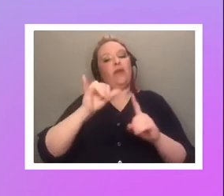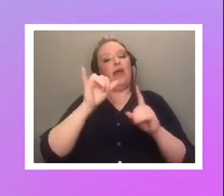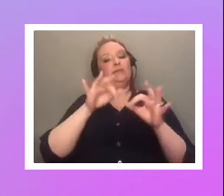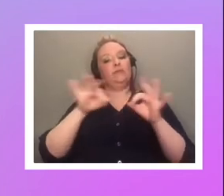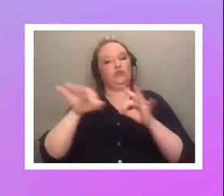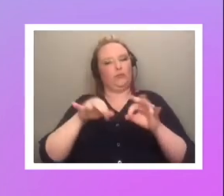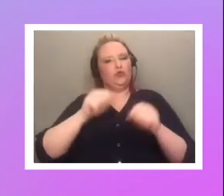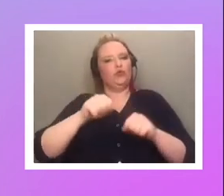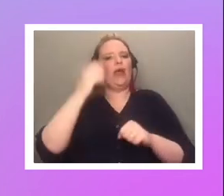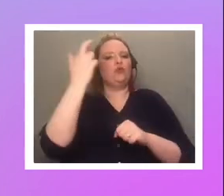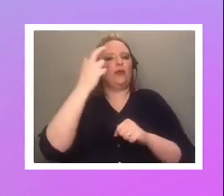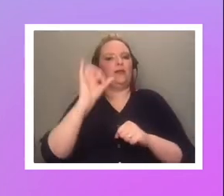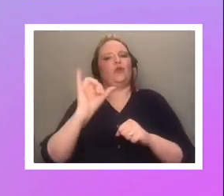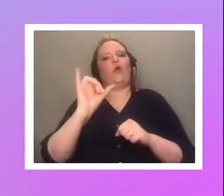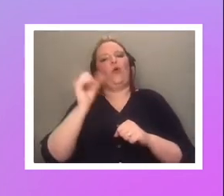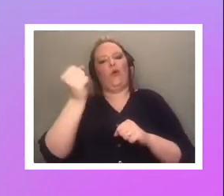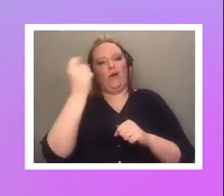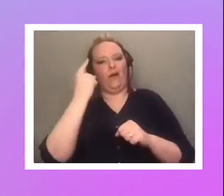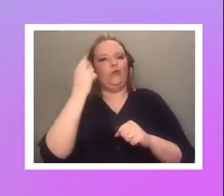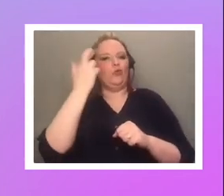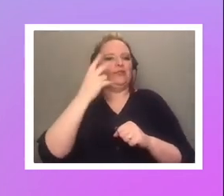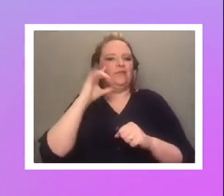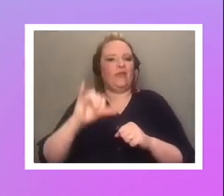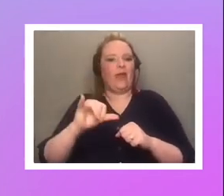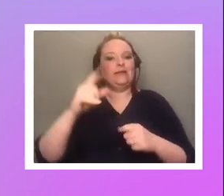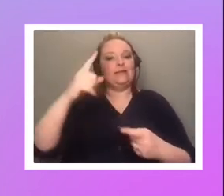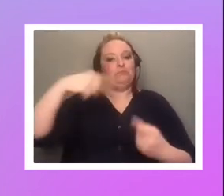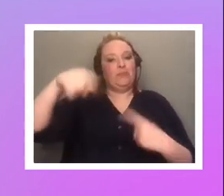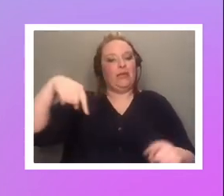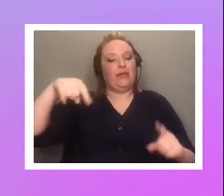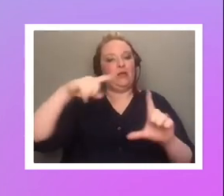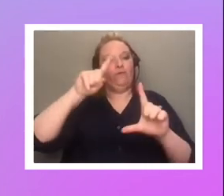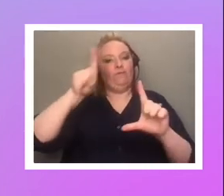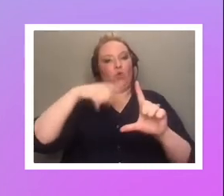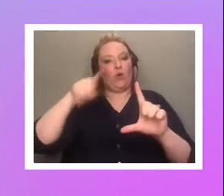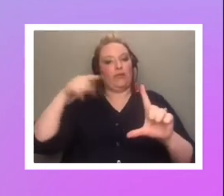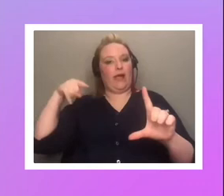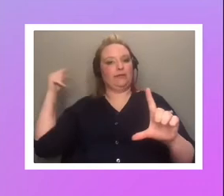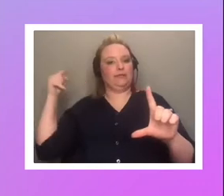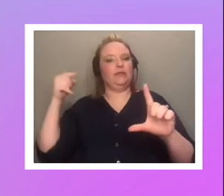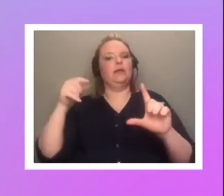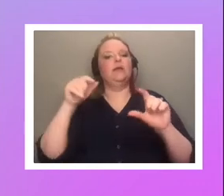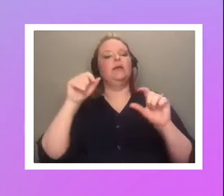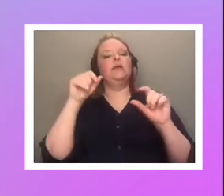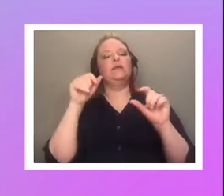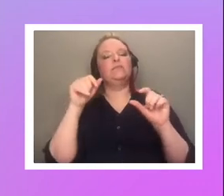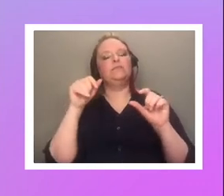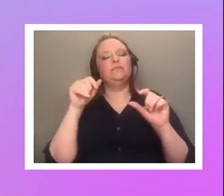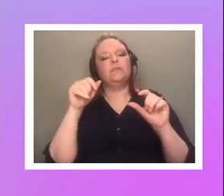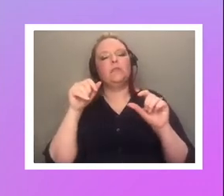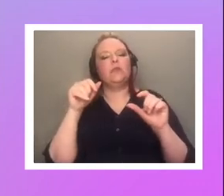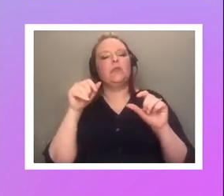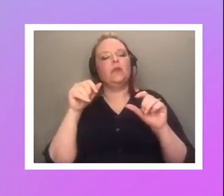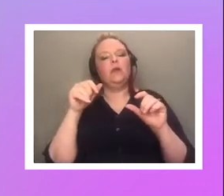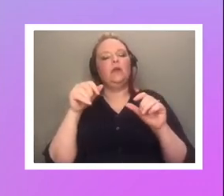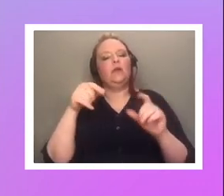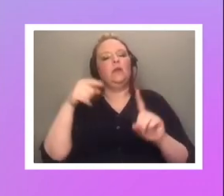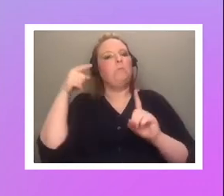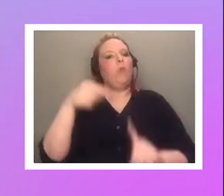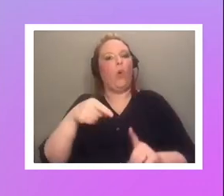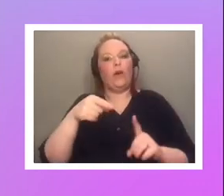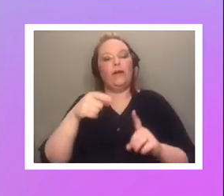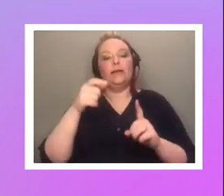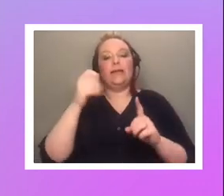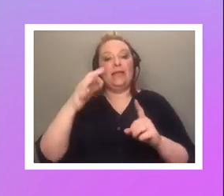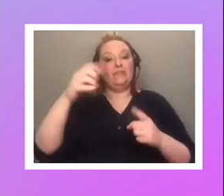to realize why, right? Spinning and vortex stuff can get us in, it just, essentially what it comes down to is when things